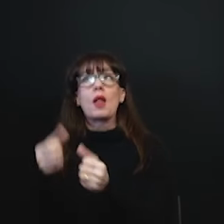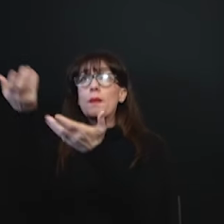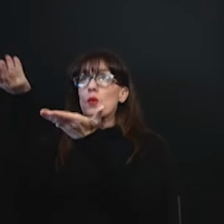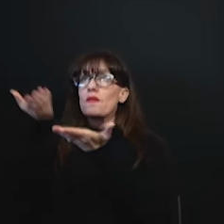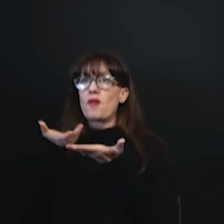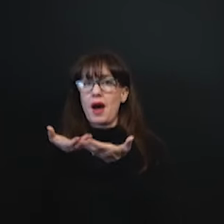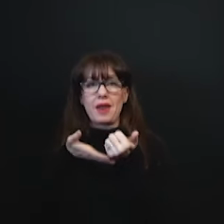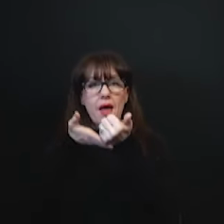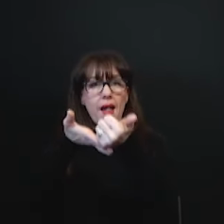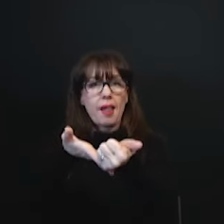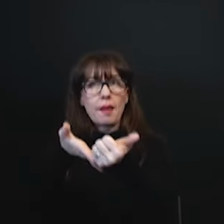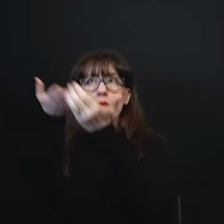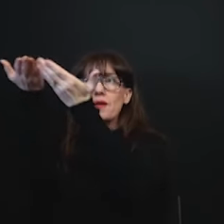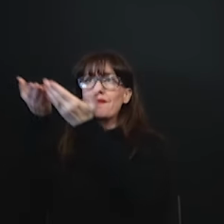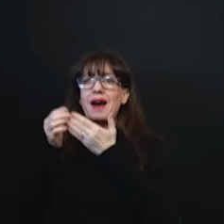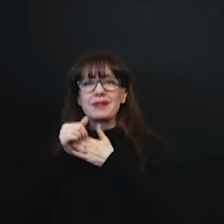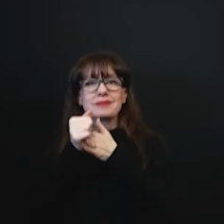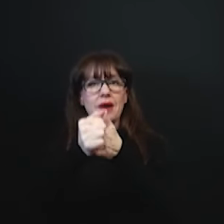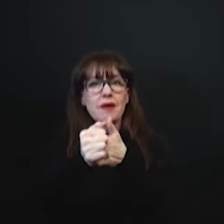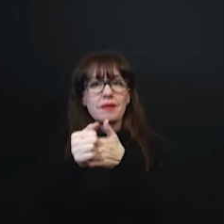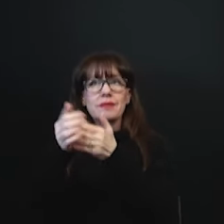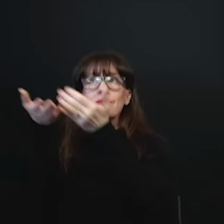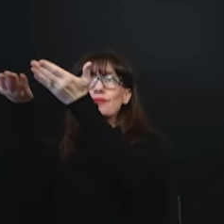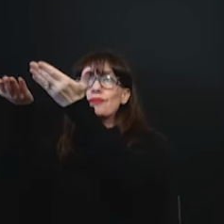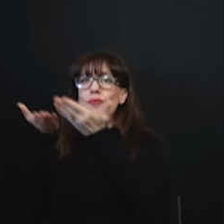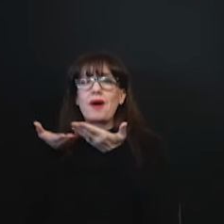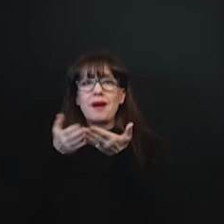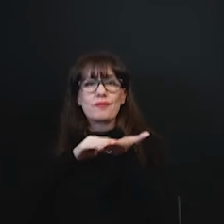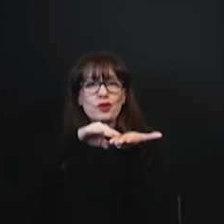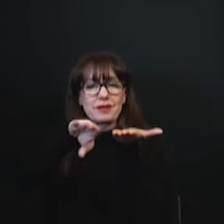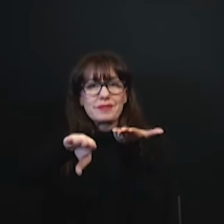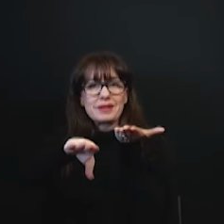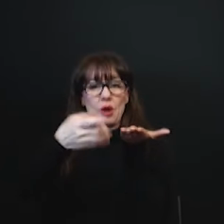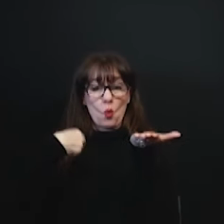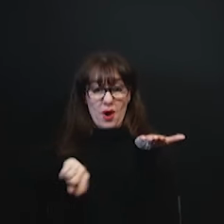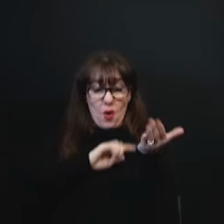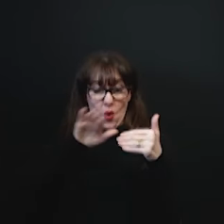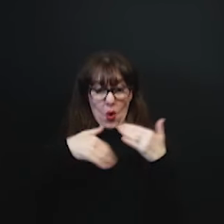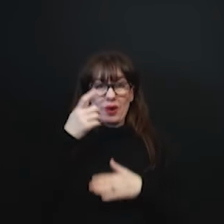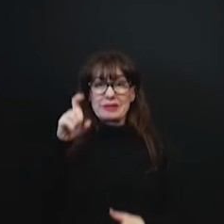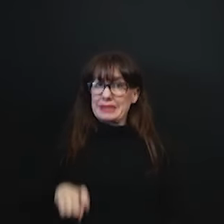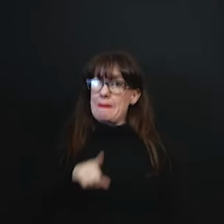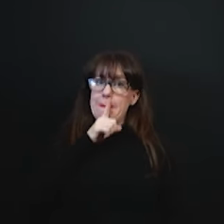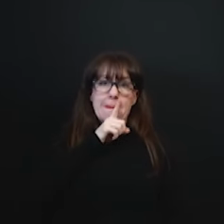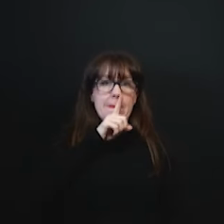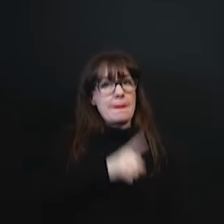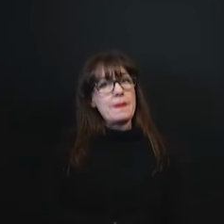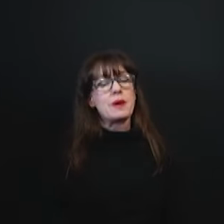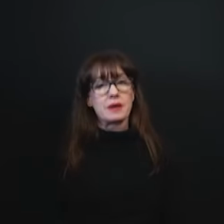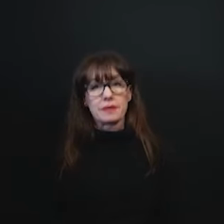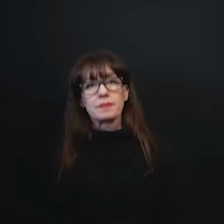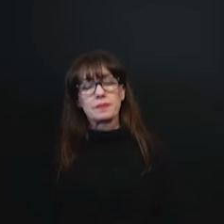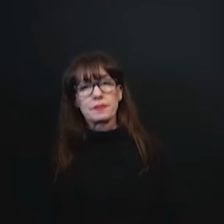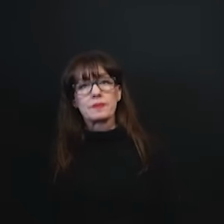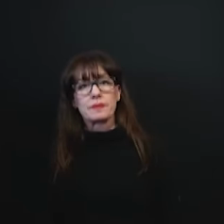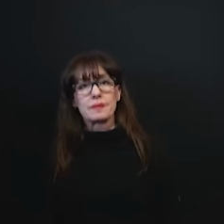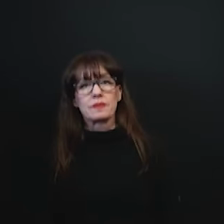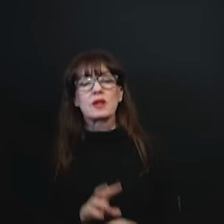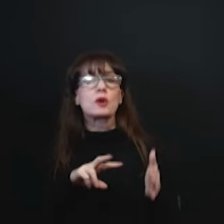to provide his guidance, to offer his forgiveness, which we all need so desperately. So this is what it